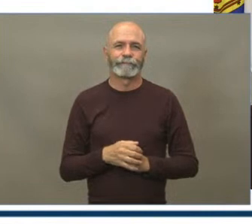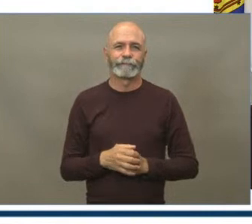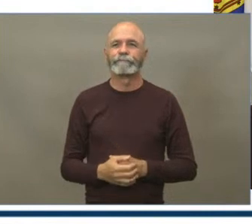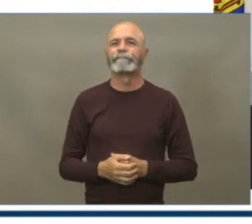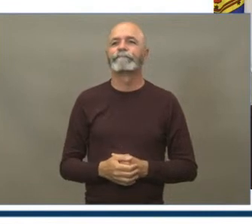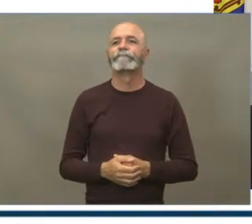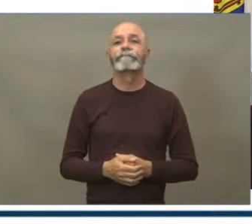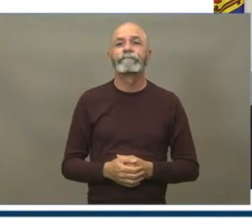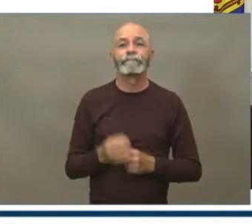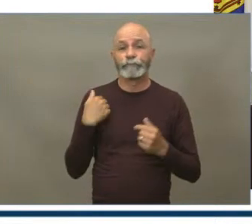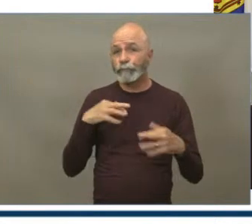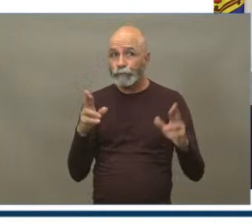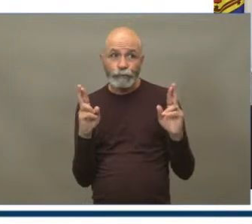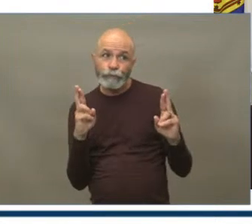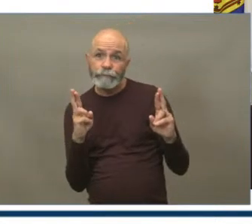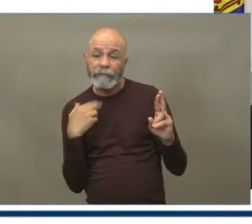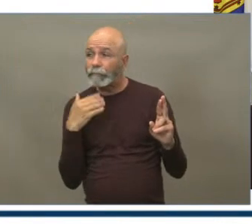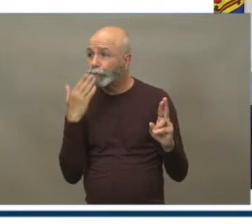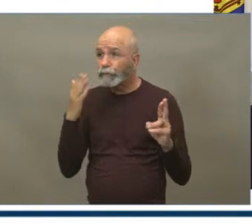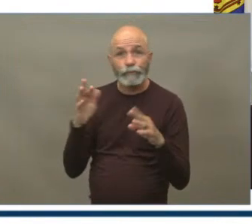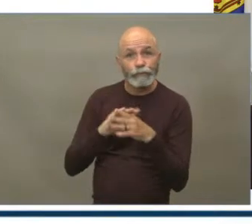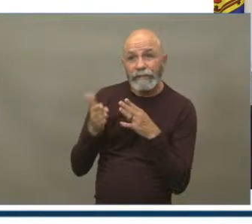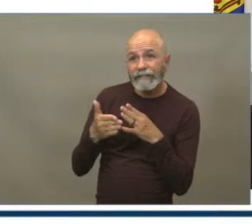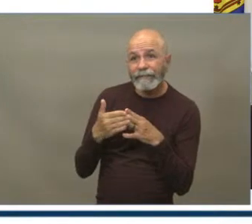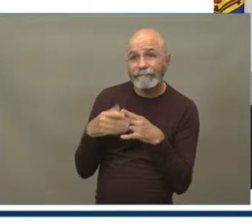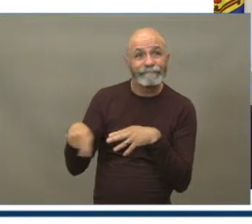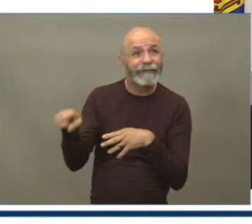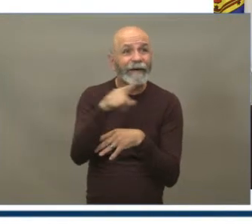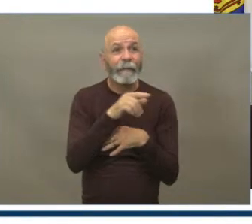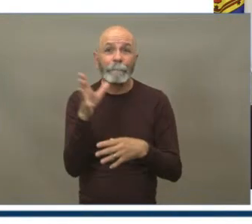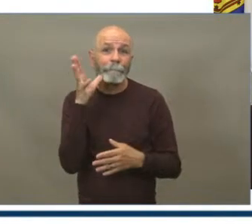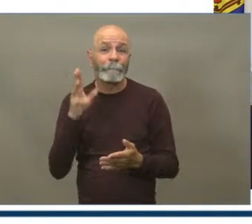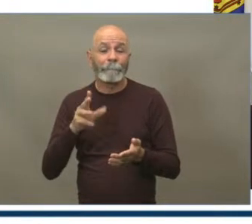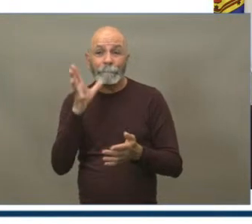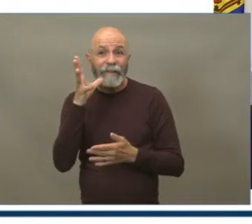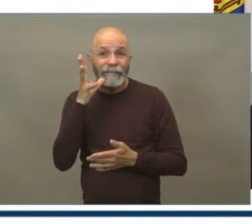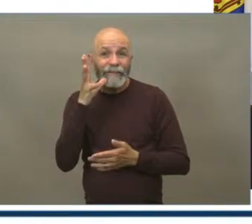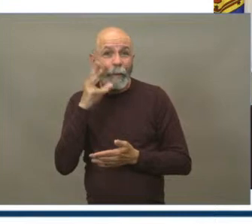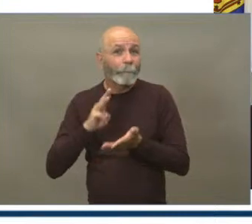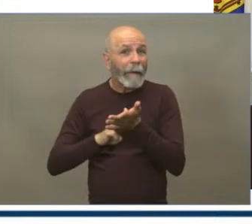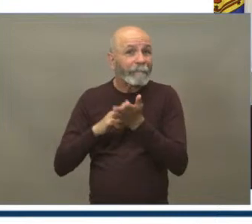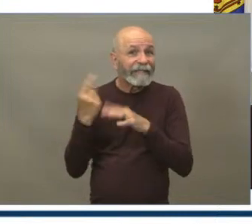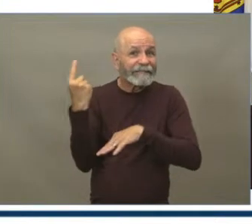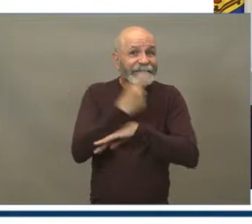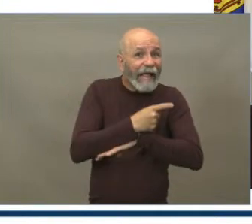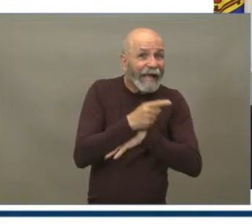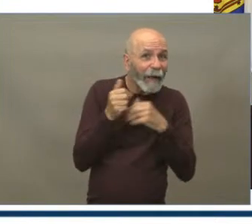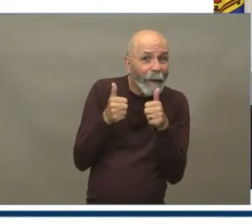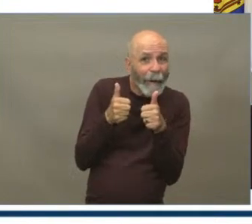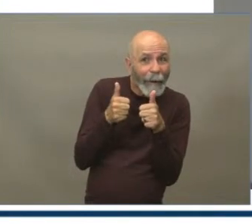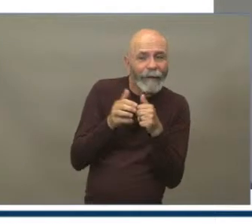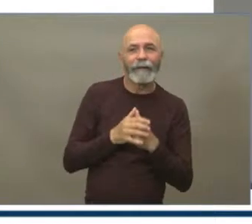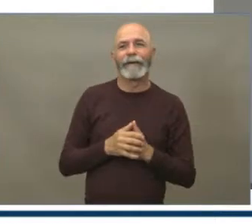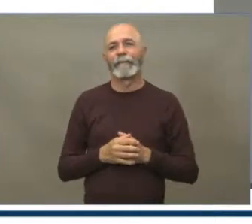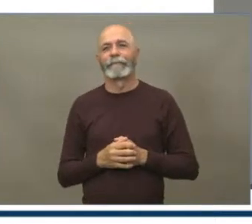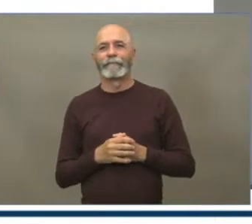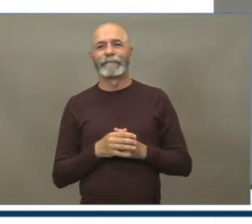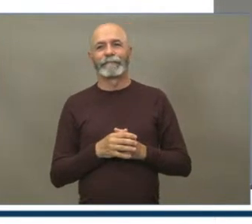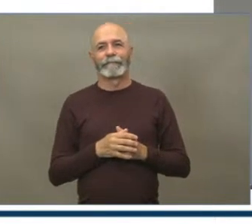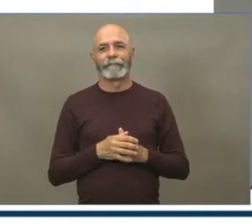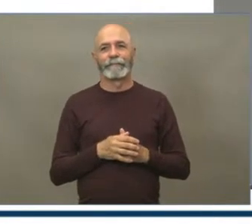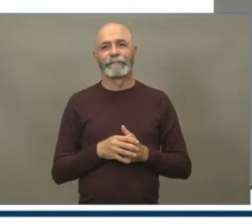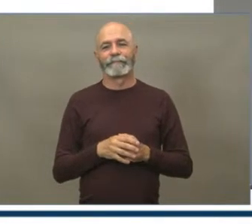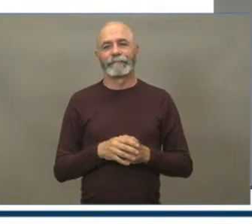have a nice weekend, especially all the mothers and people in mothering roles out there across Nova Scotia. And I want to